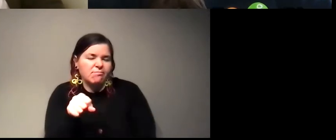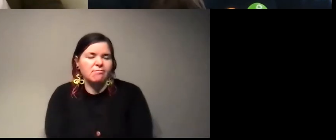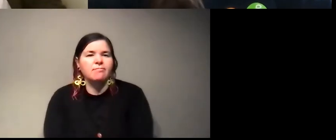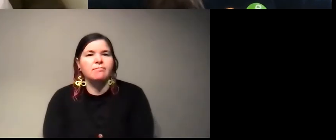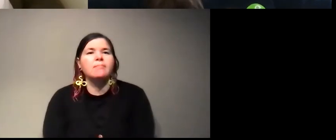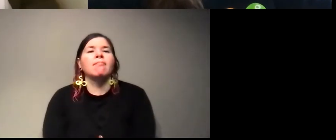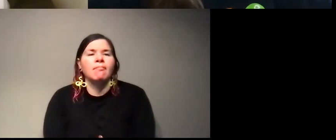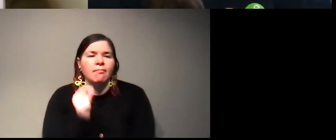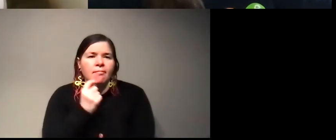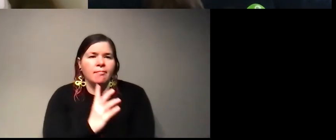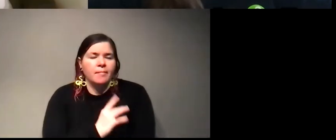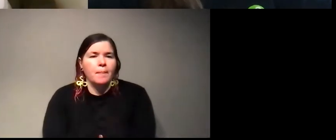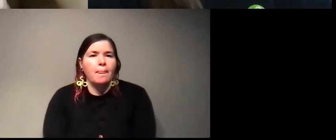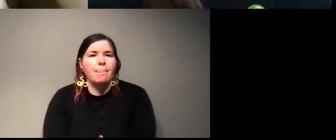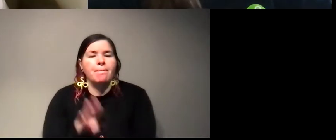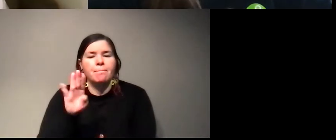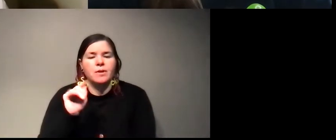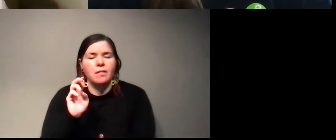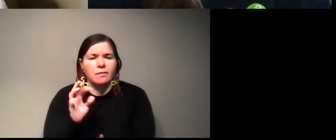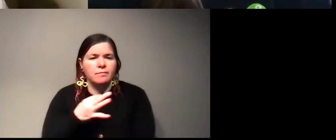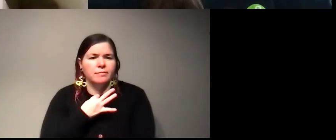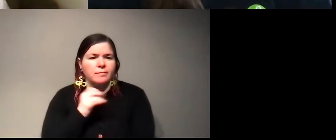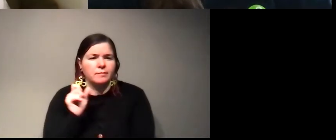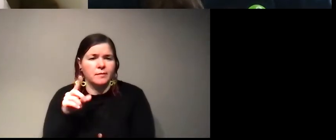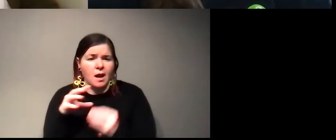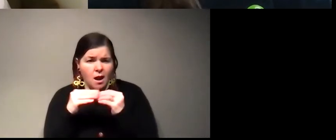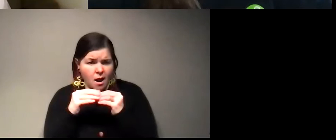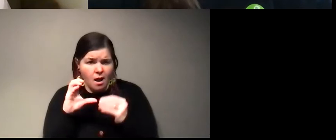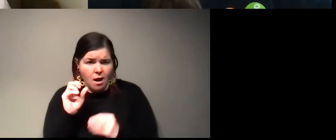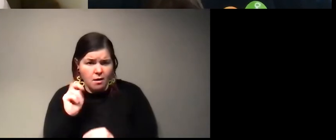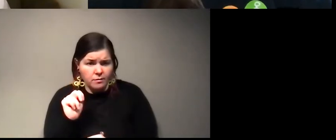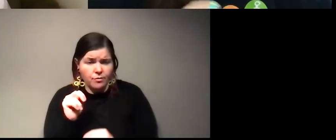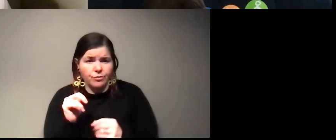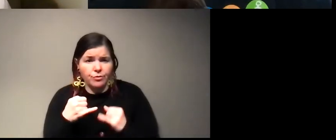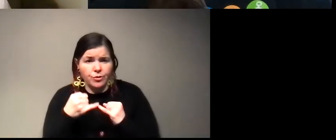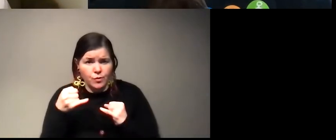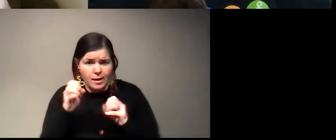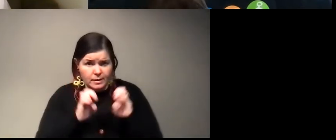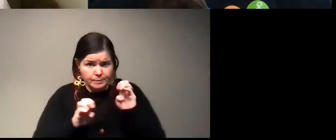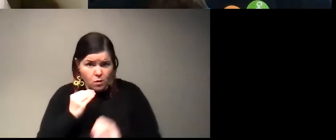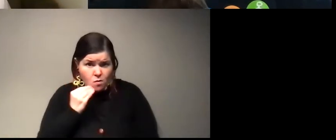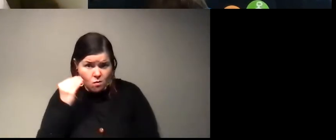Very cool. Brielle asks, is there any cotton thread experiments that we can do at home?